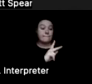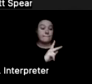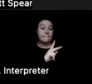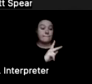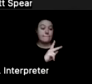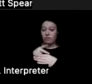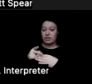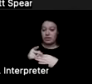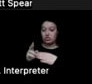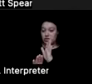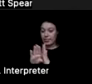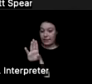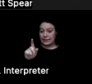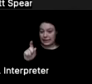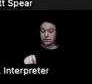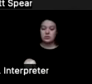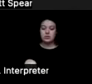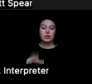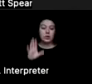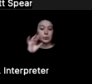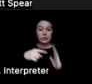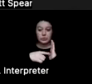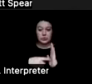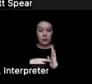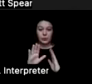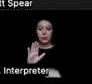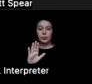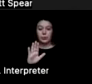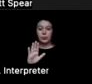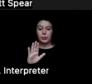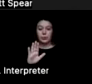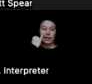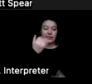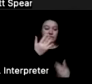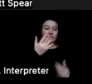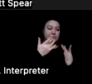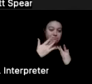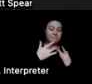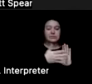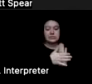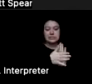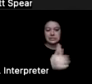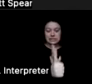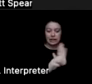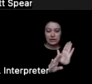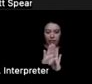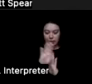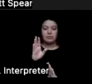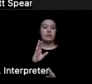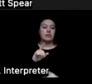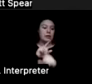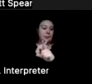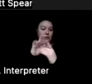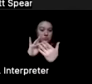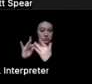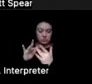help show them where their gaps are in their skill development, in their knowledge, in their mentoring network that they might need to fill in